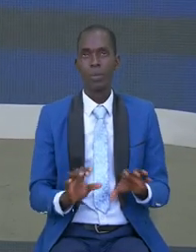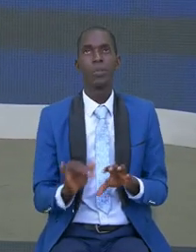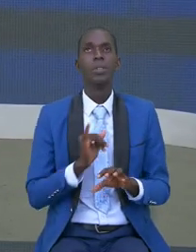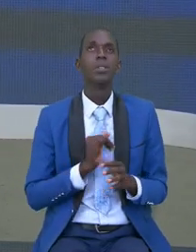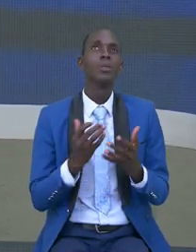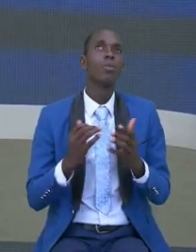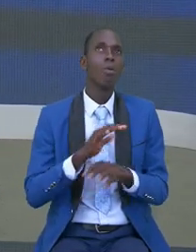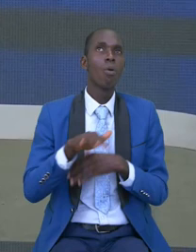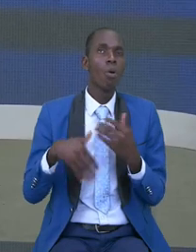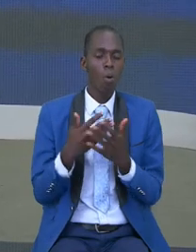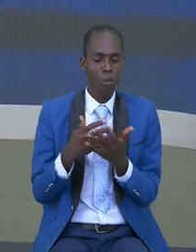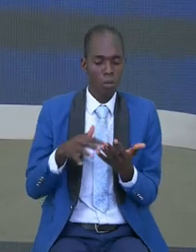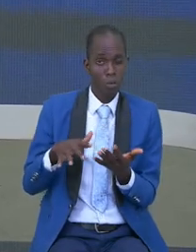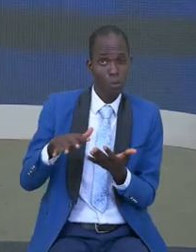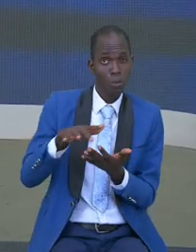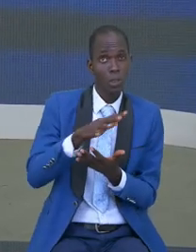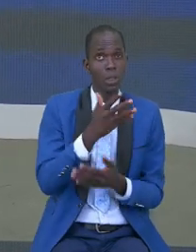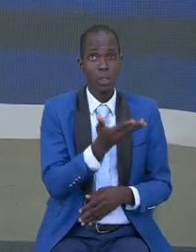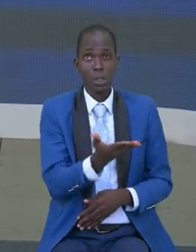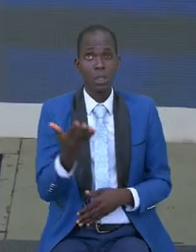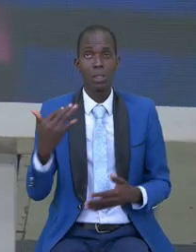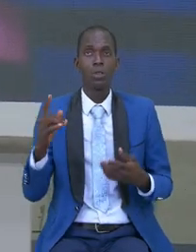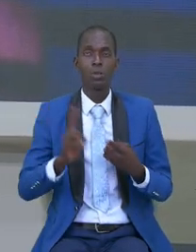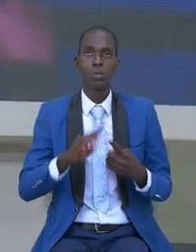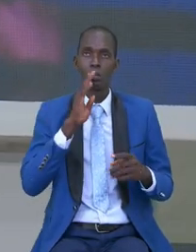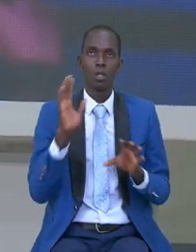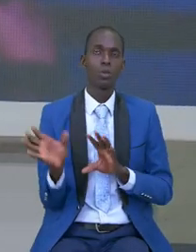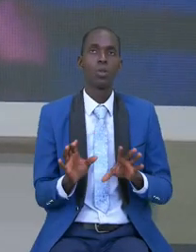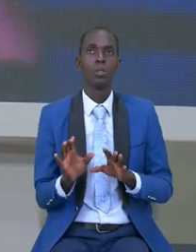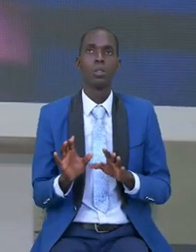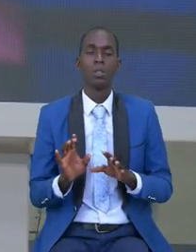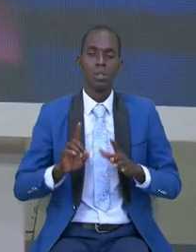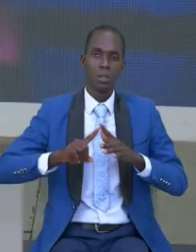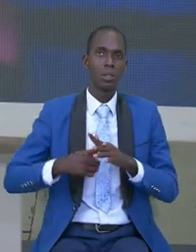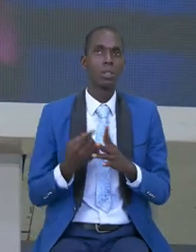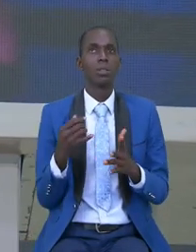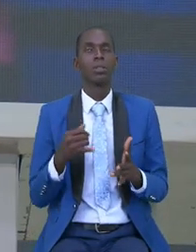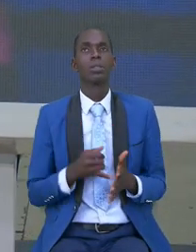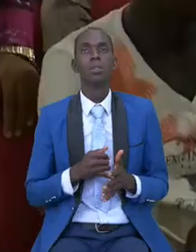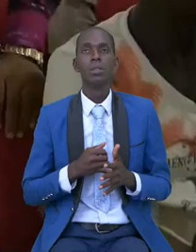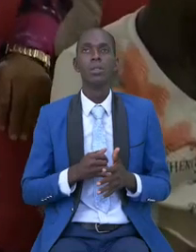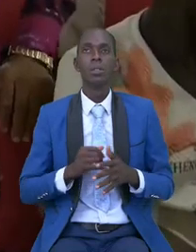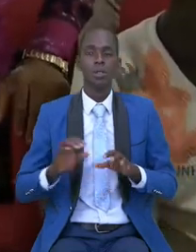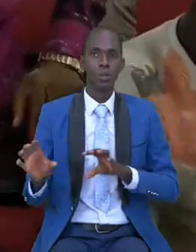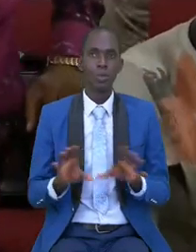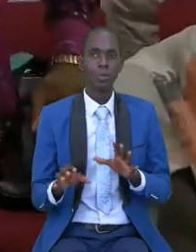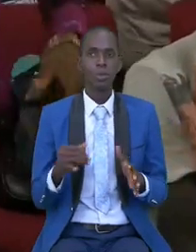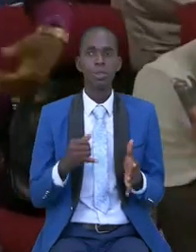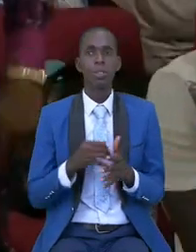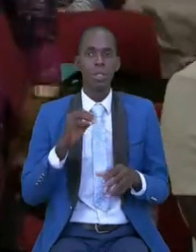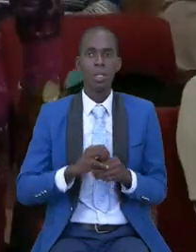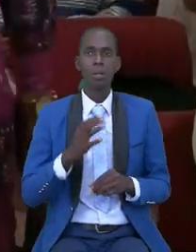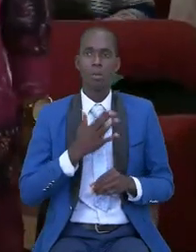all this to be done. Effect it. Accomplish it in my